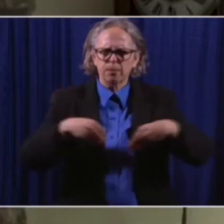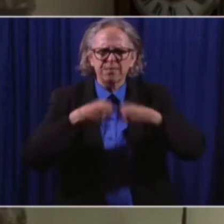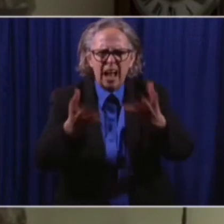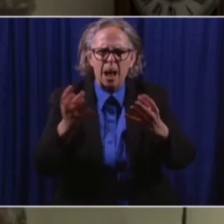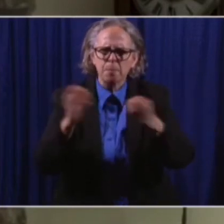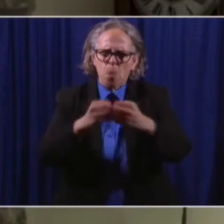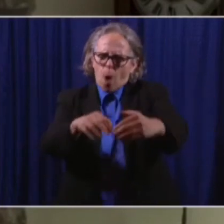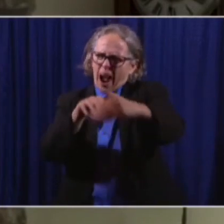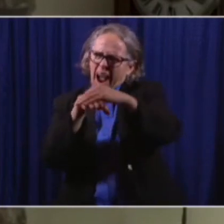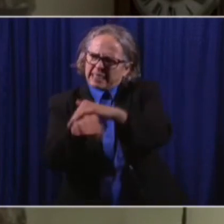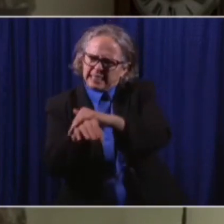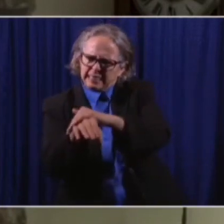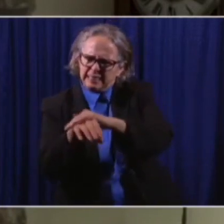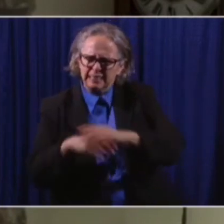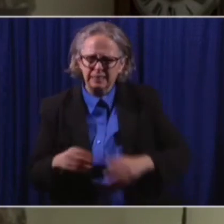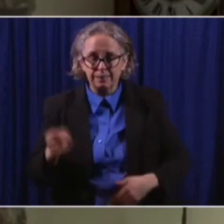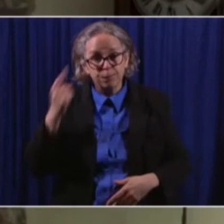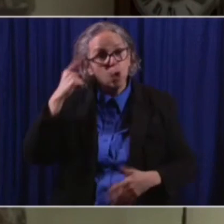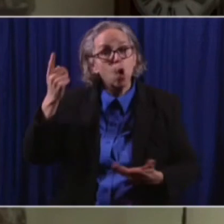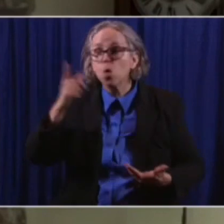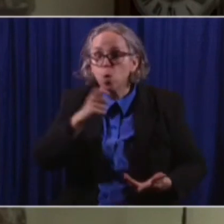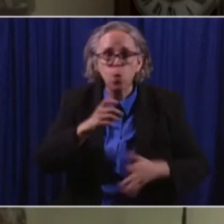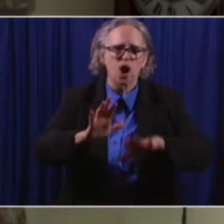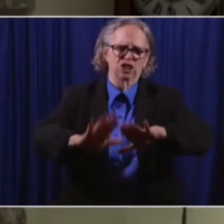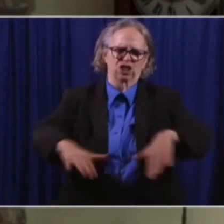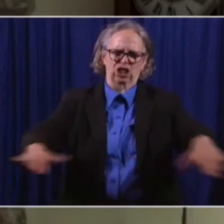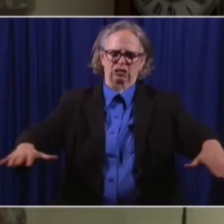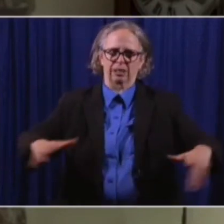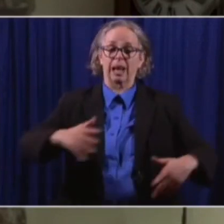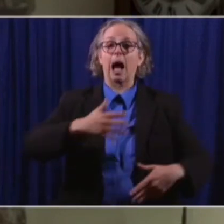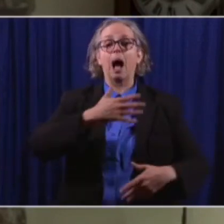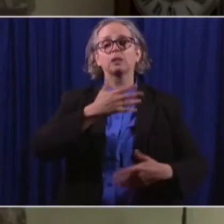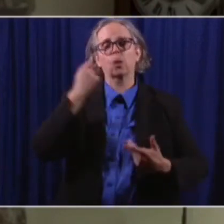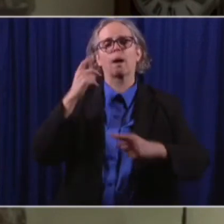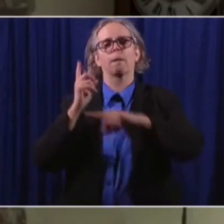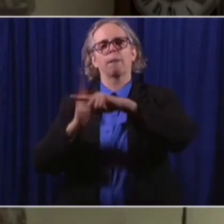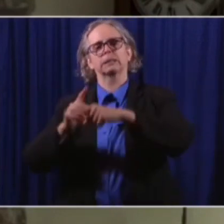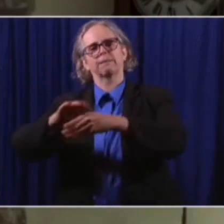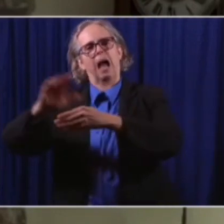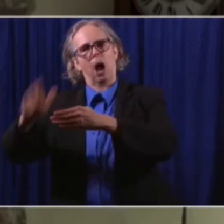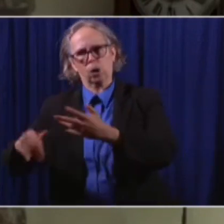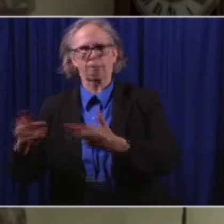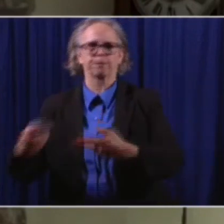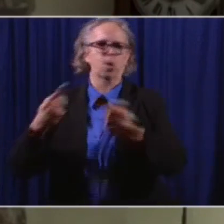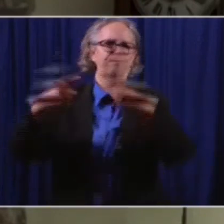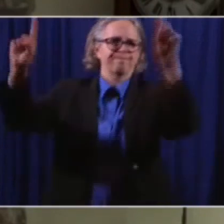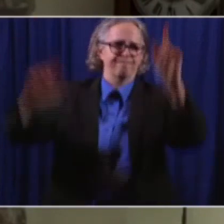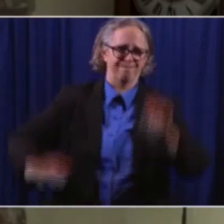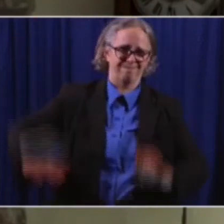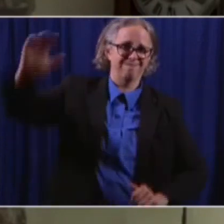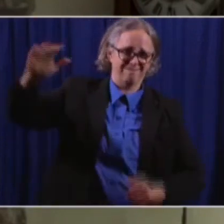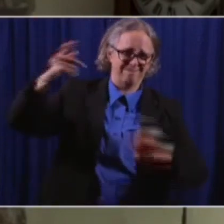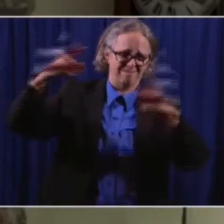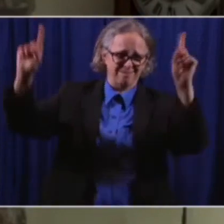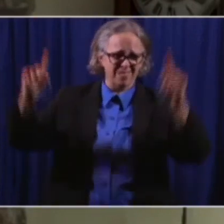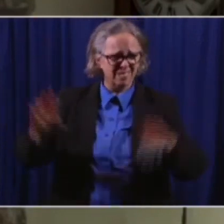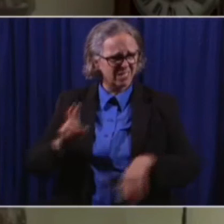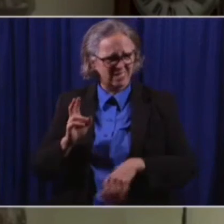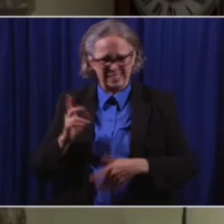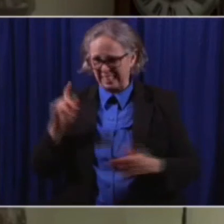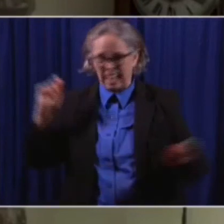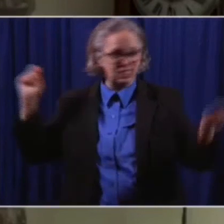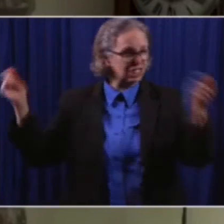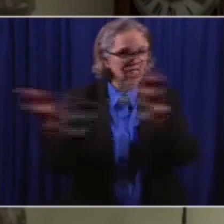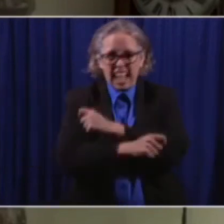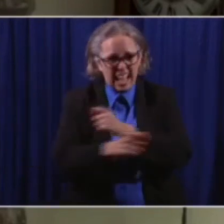better outcomes for those children. We certainly will not see changes overnight. This is a process, but we begin that process